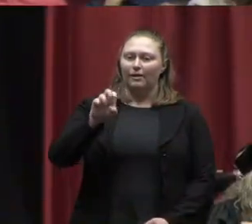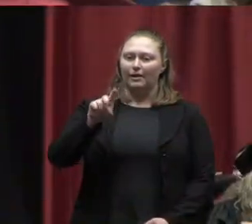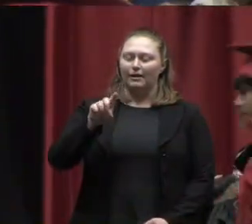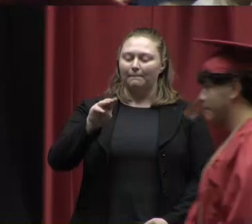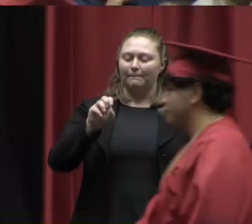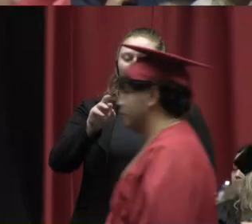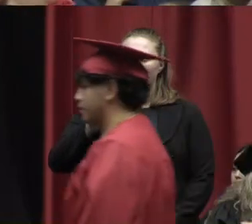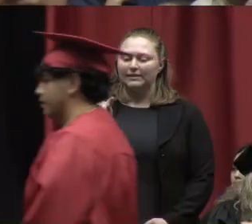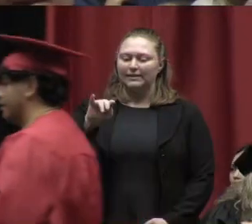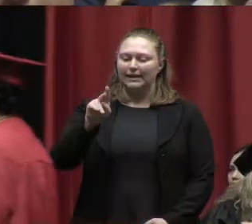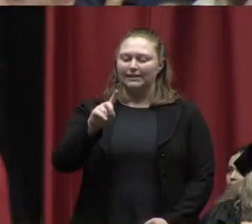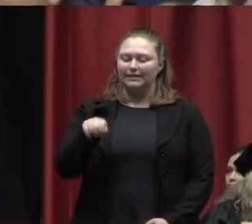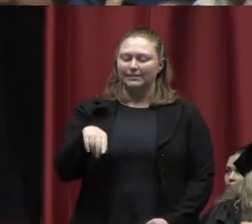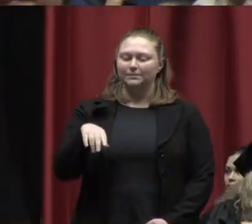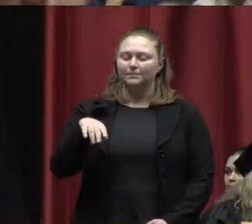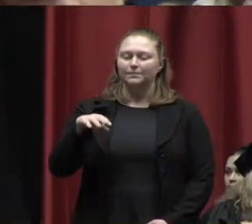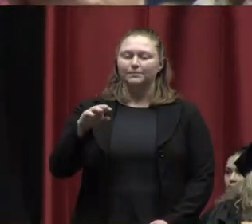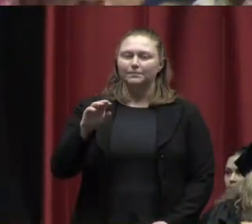Cortez Martinez.